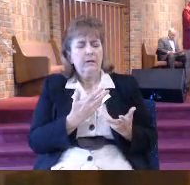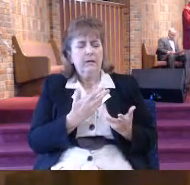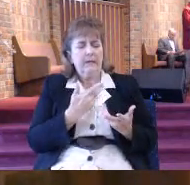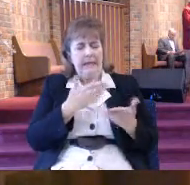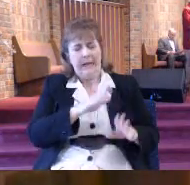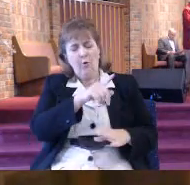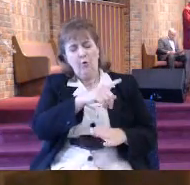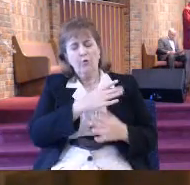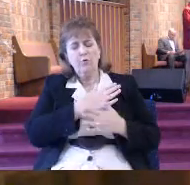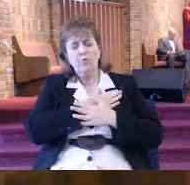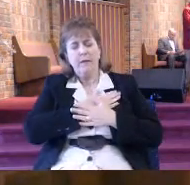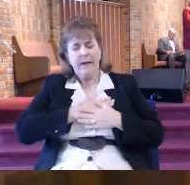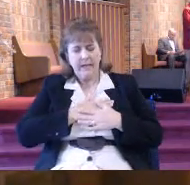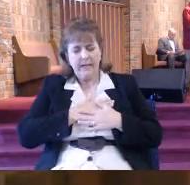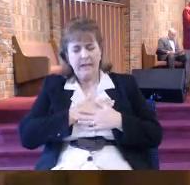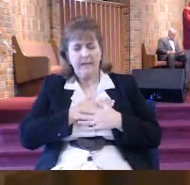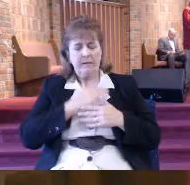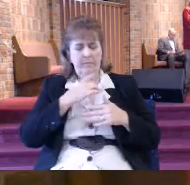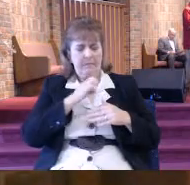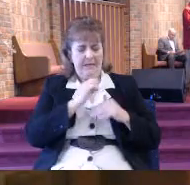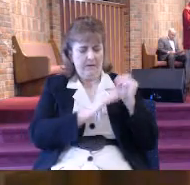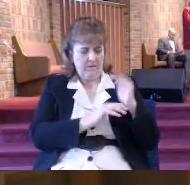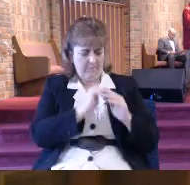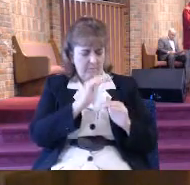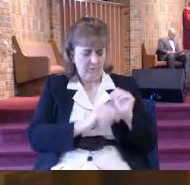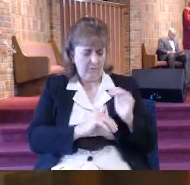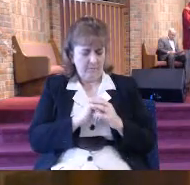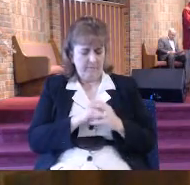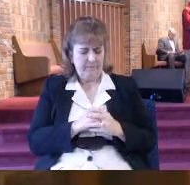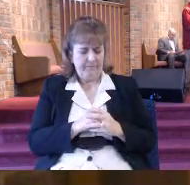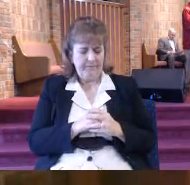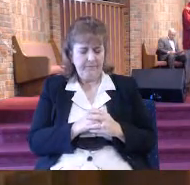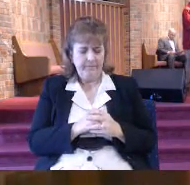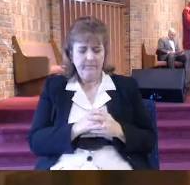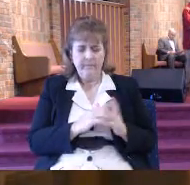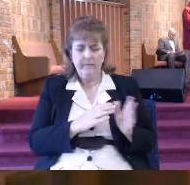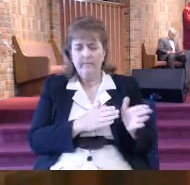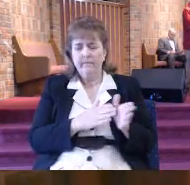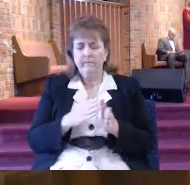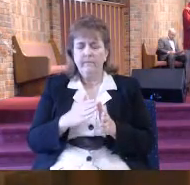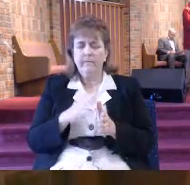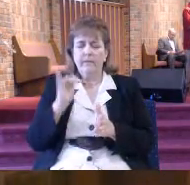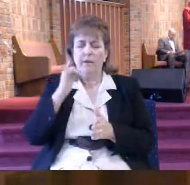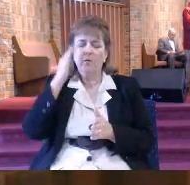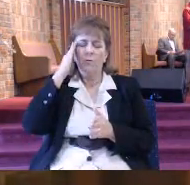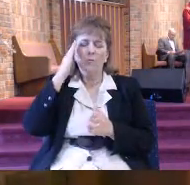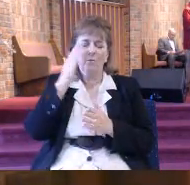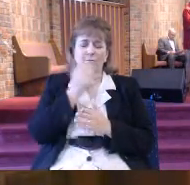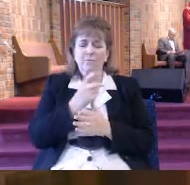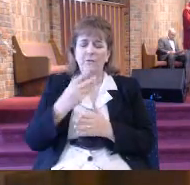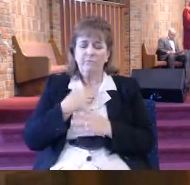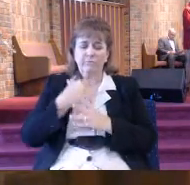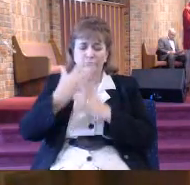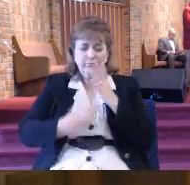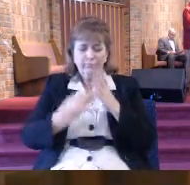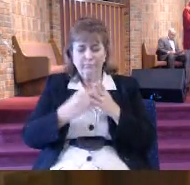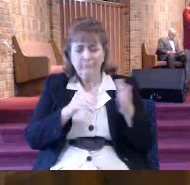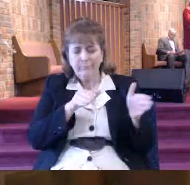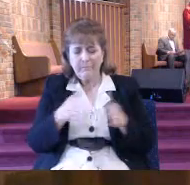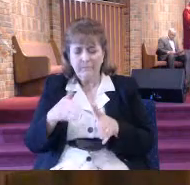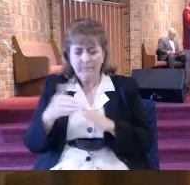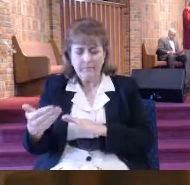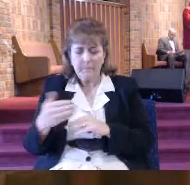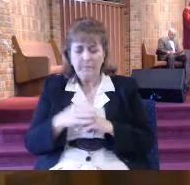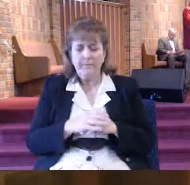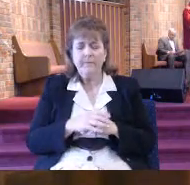it easy and to rest and be comfortable. God, we're also mindful of those who have lost loved ones recently, with the